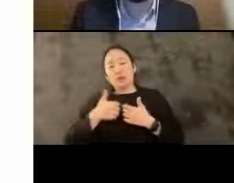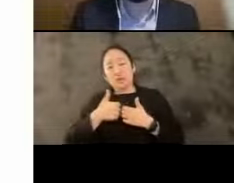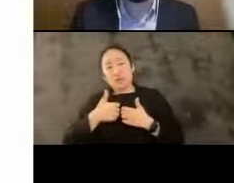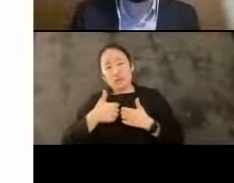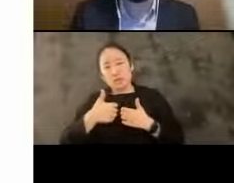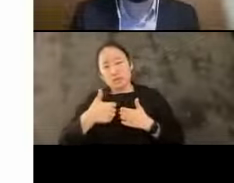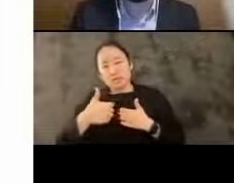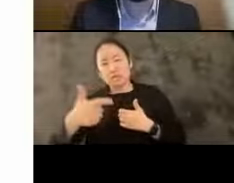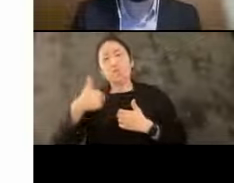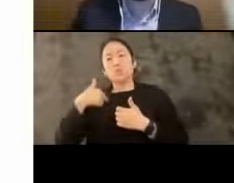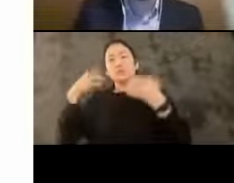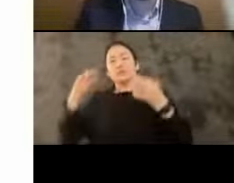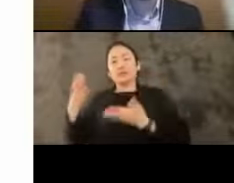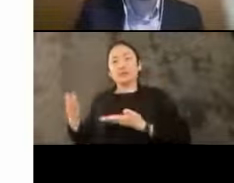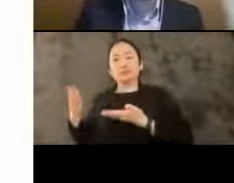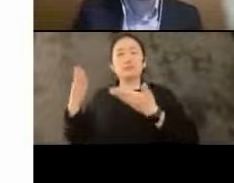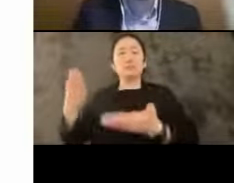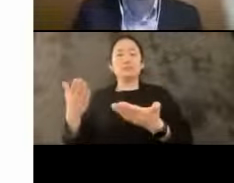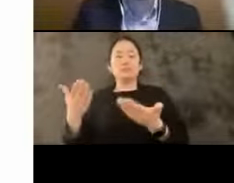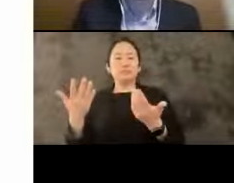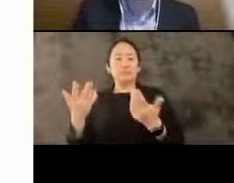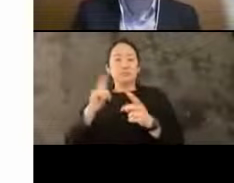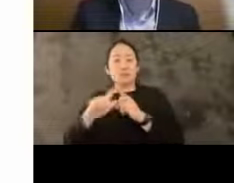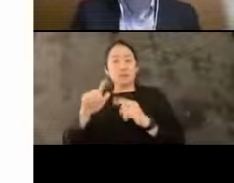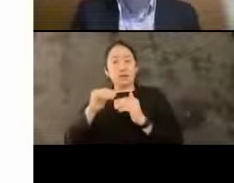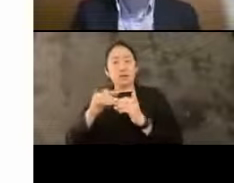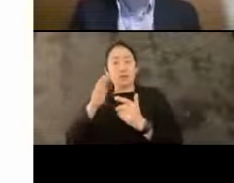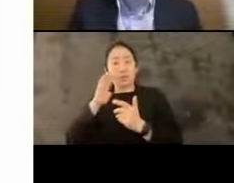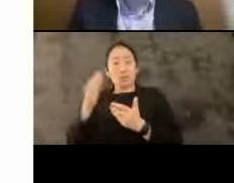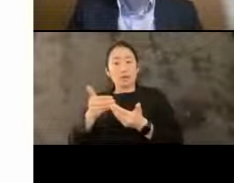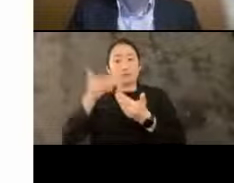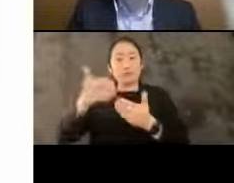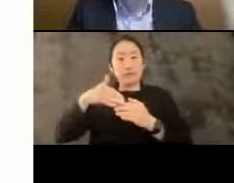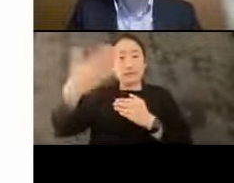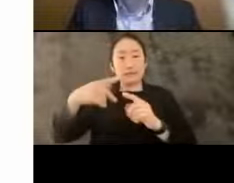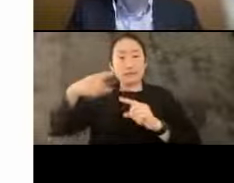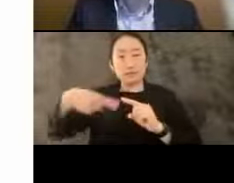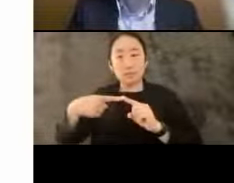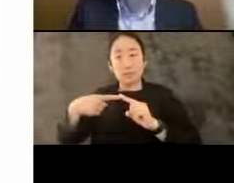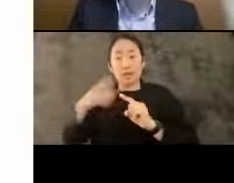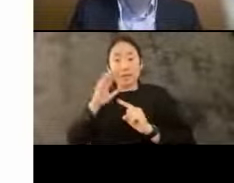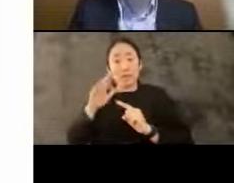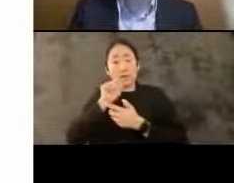but they may not make it through to the next round, or we may consider